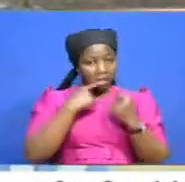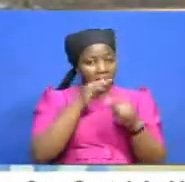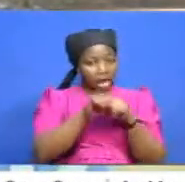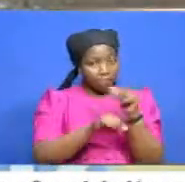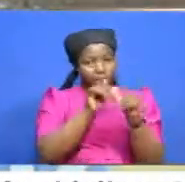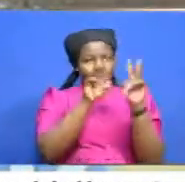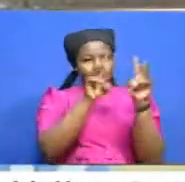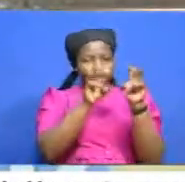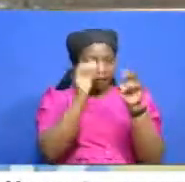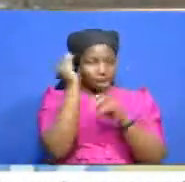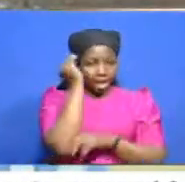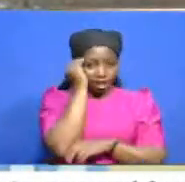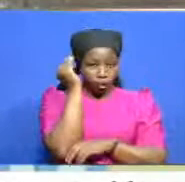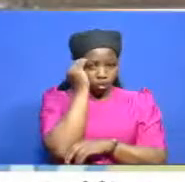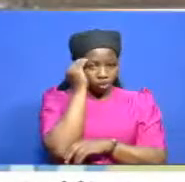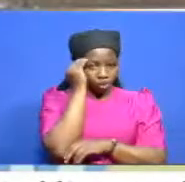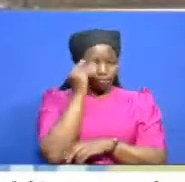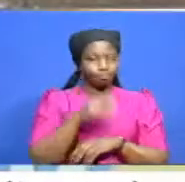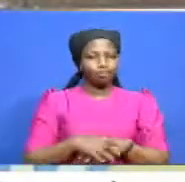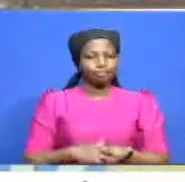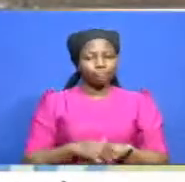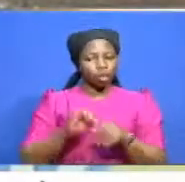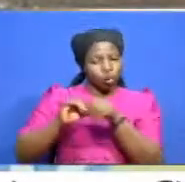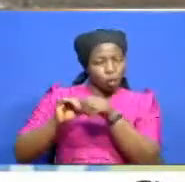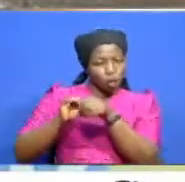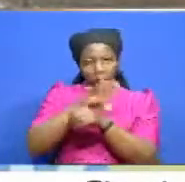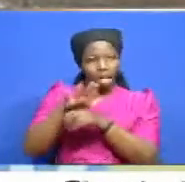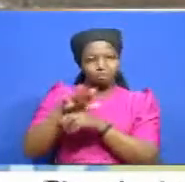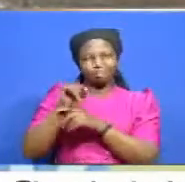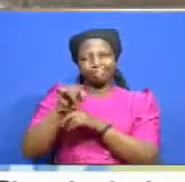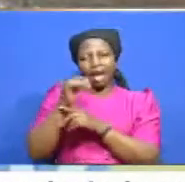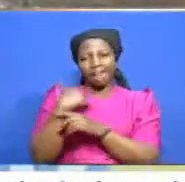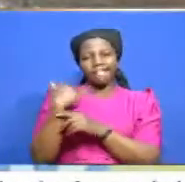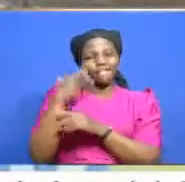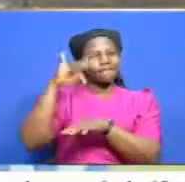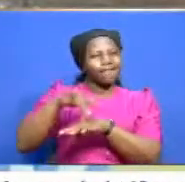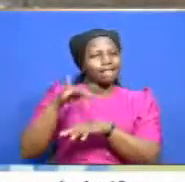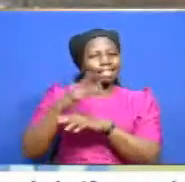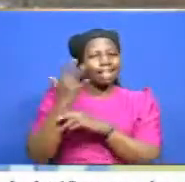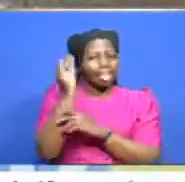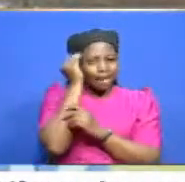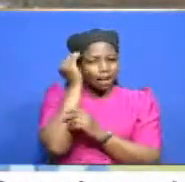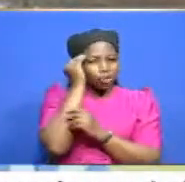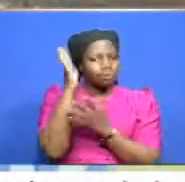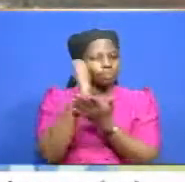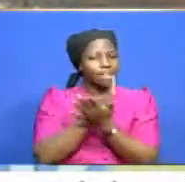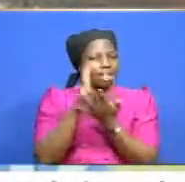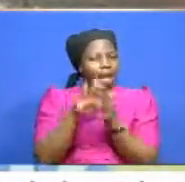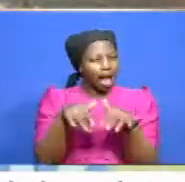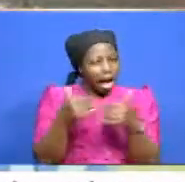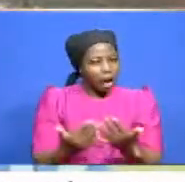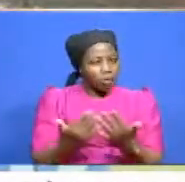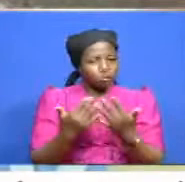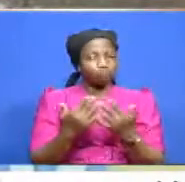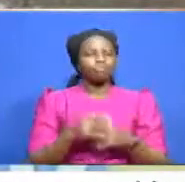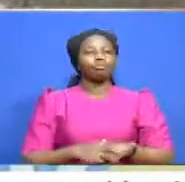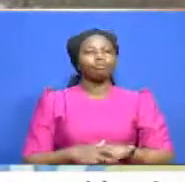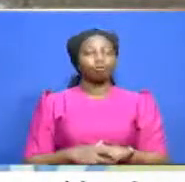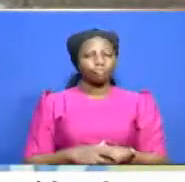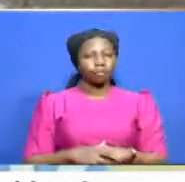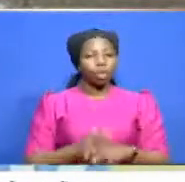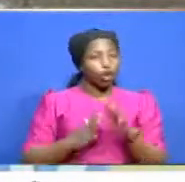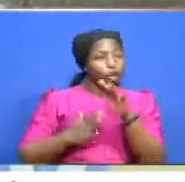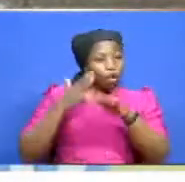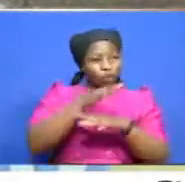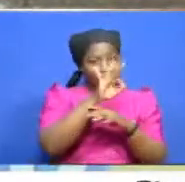matters education and how the COVID-19 pandemic has affected the education sector. As we speak this particular morning, over 13